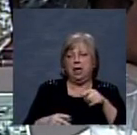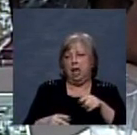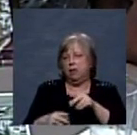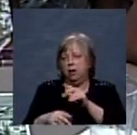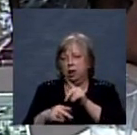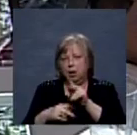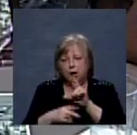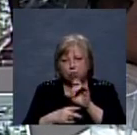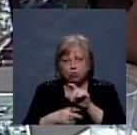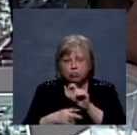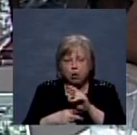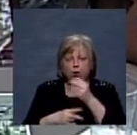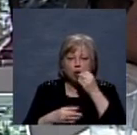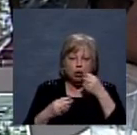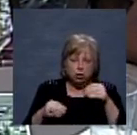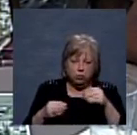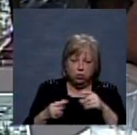at the,